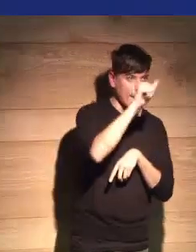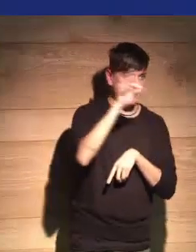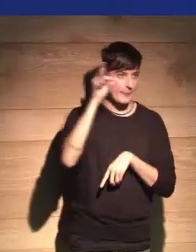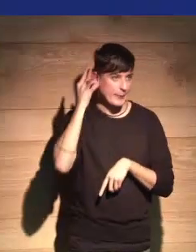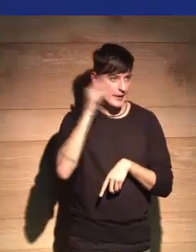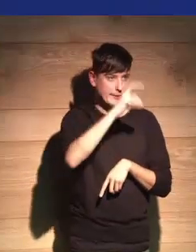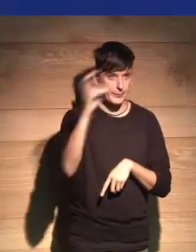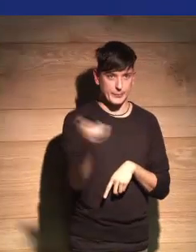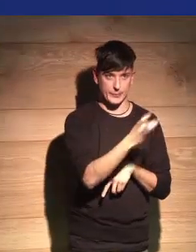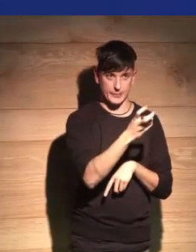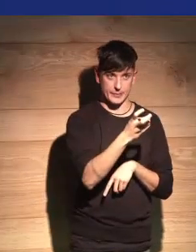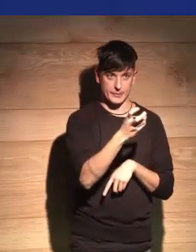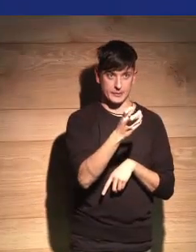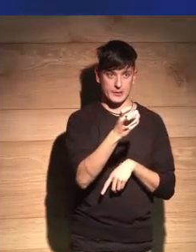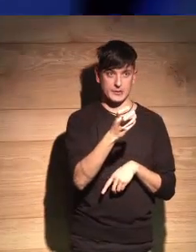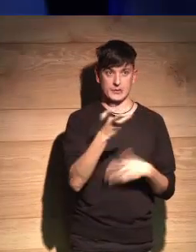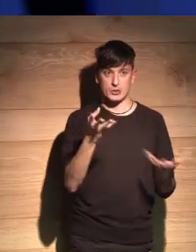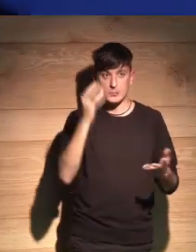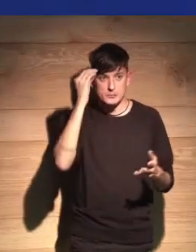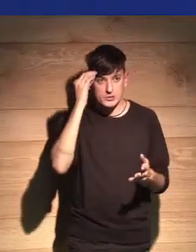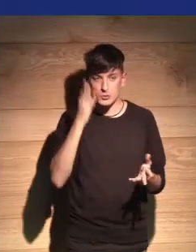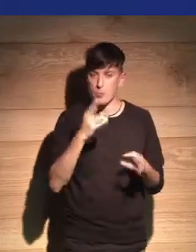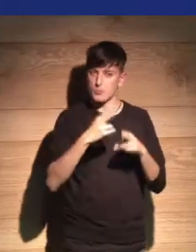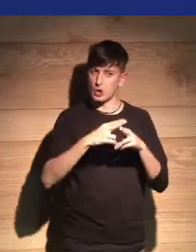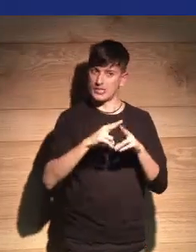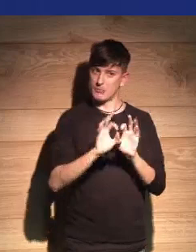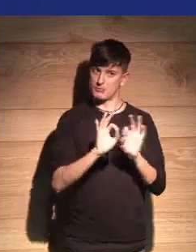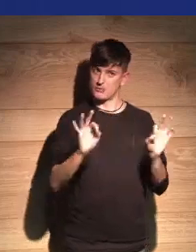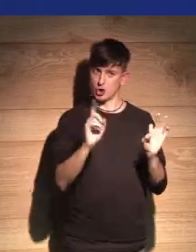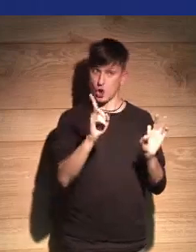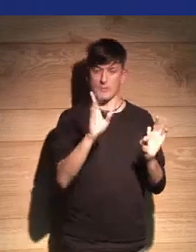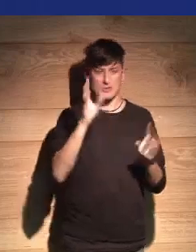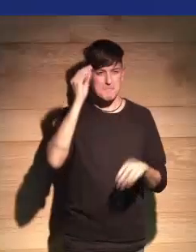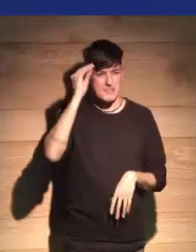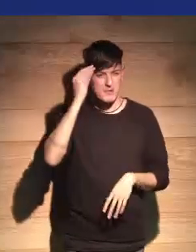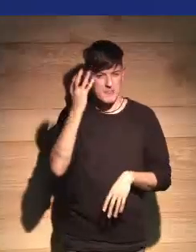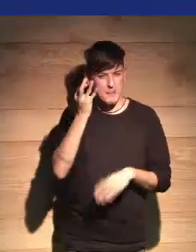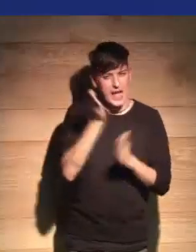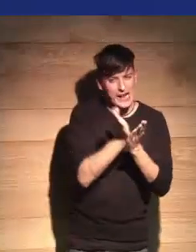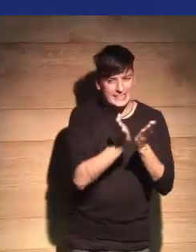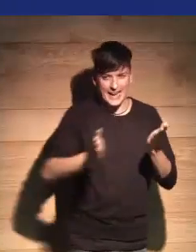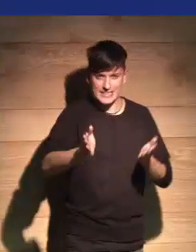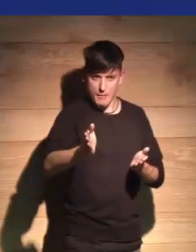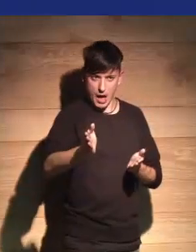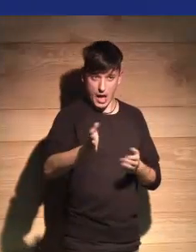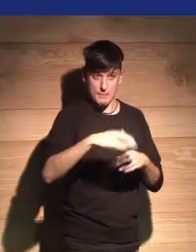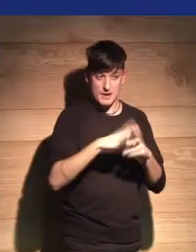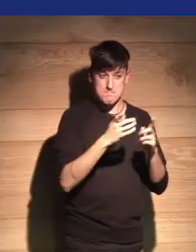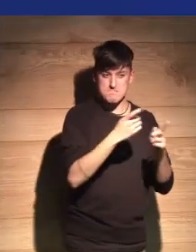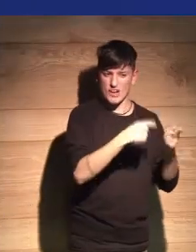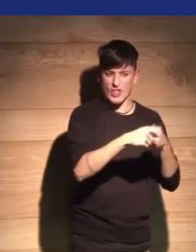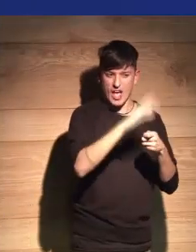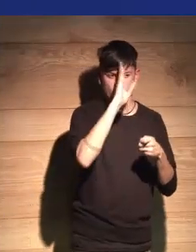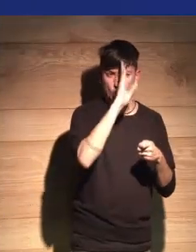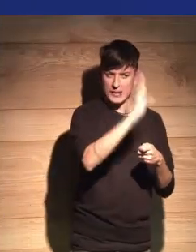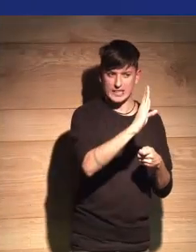should have these different role models instead of those we see in the media. I think we have to give an